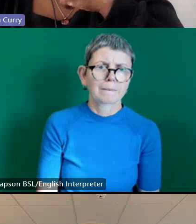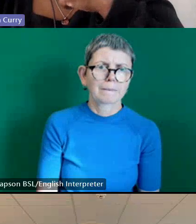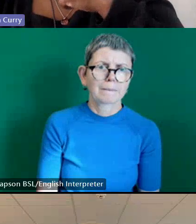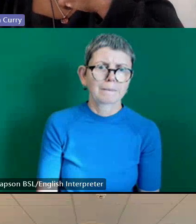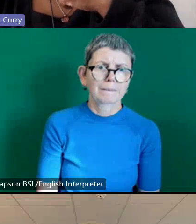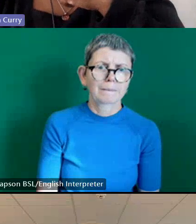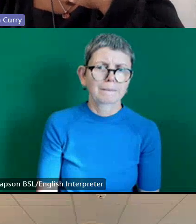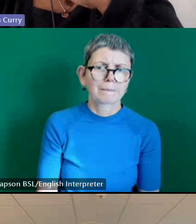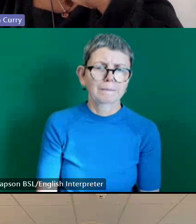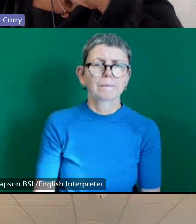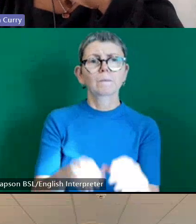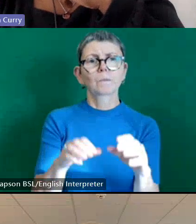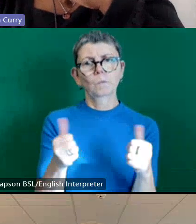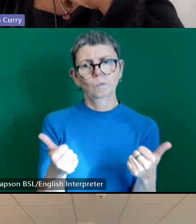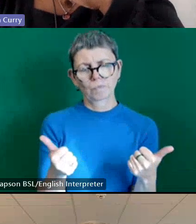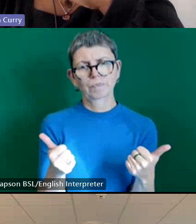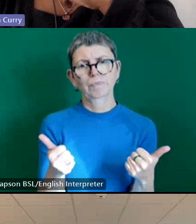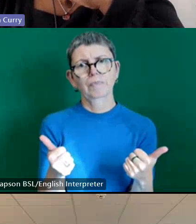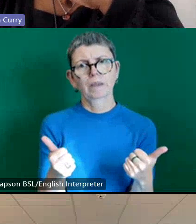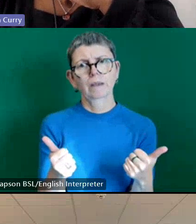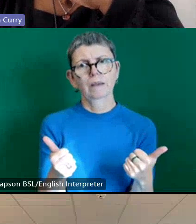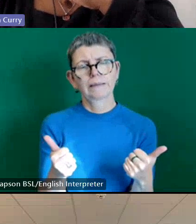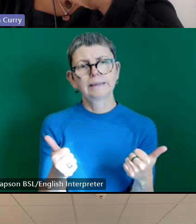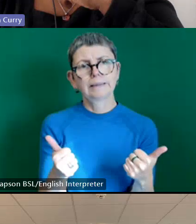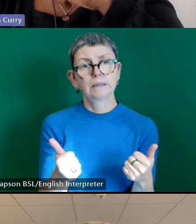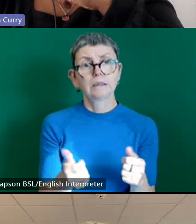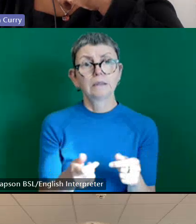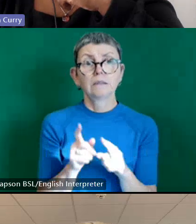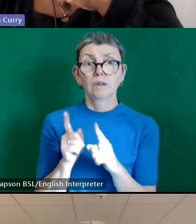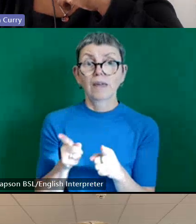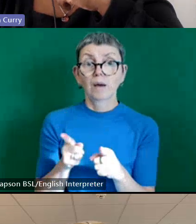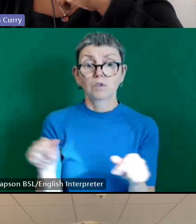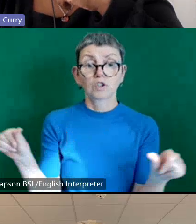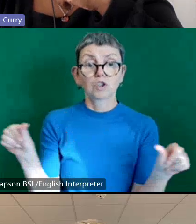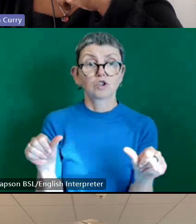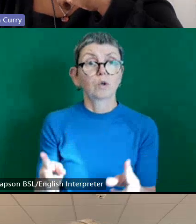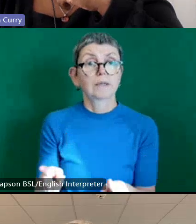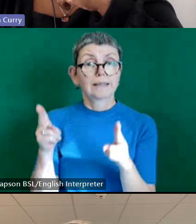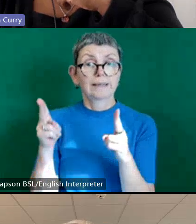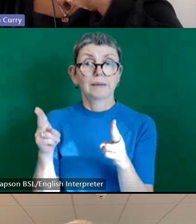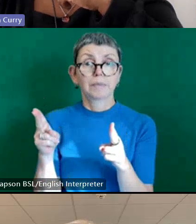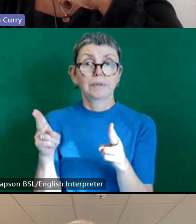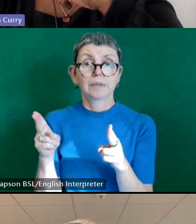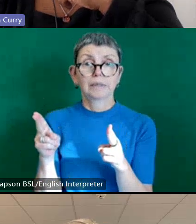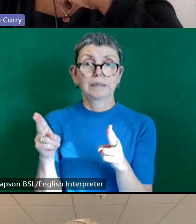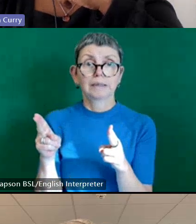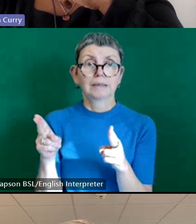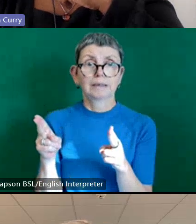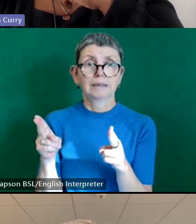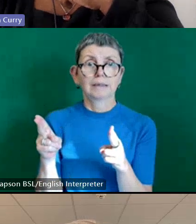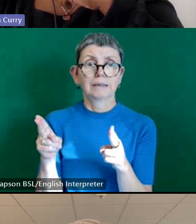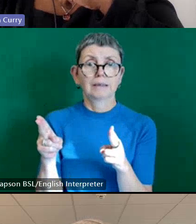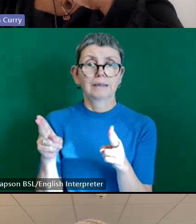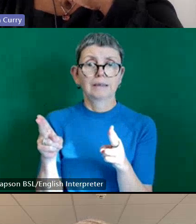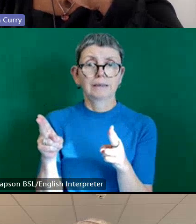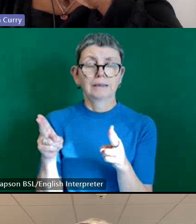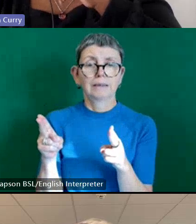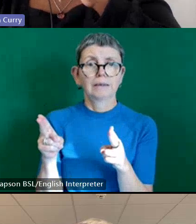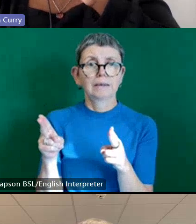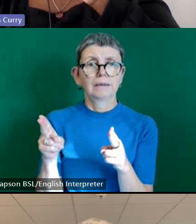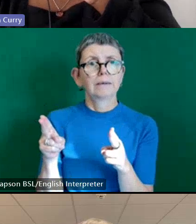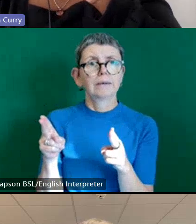All right. So that was a short clip. I'm trying to go back to the slide. That